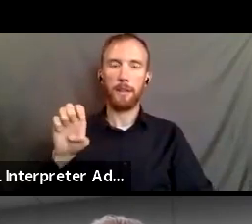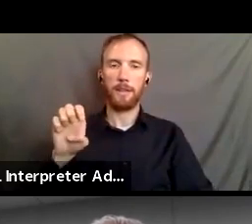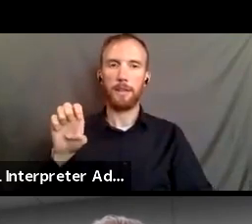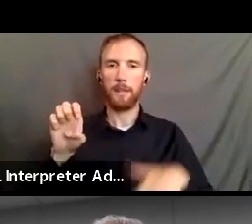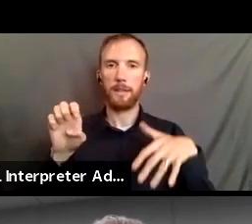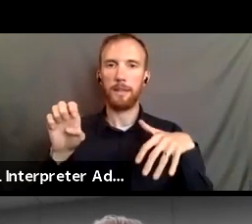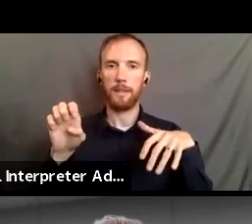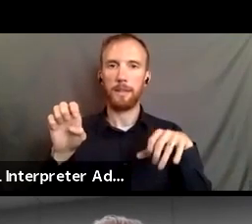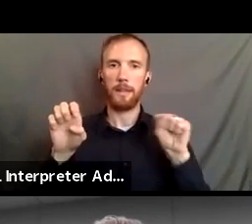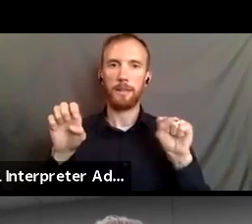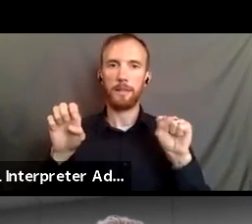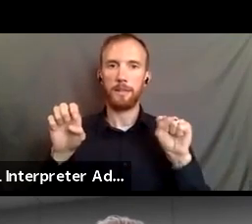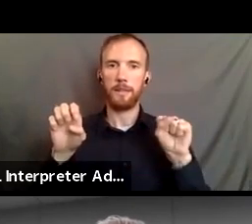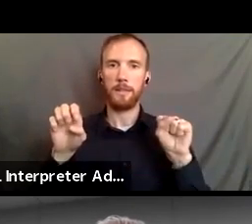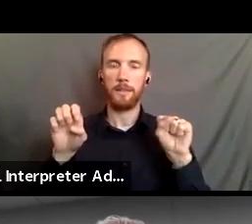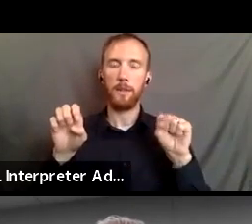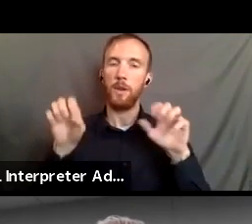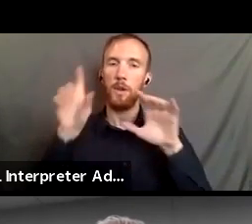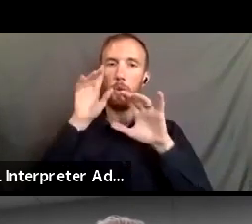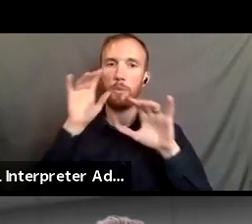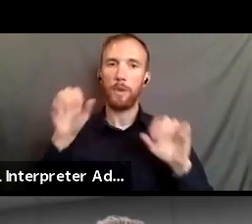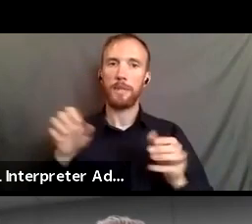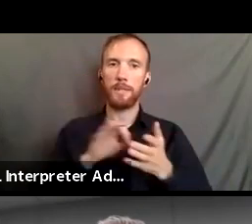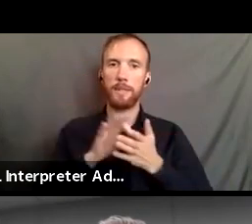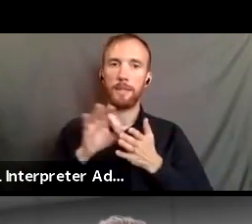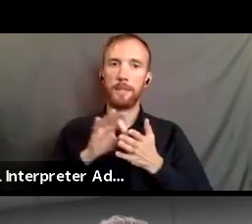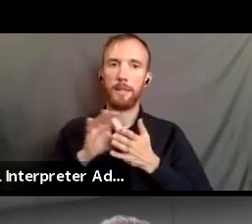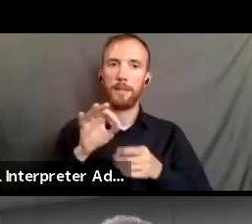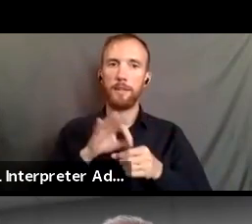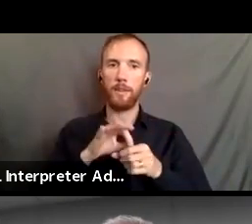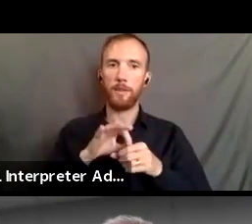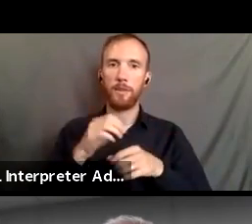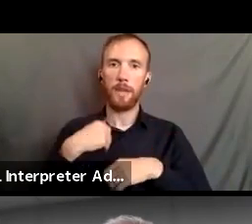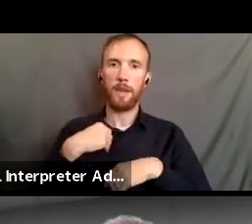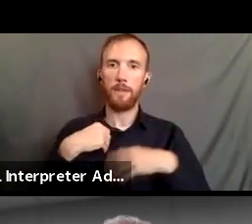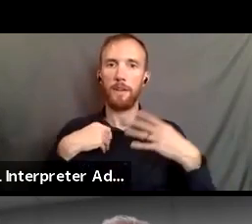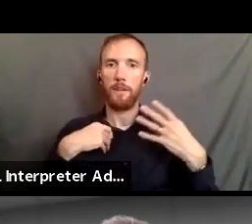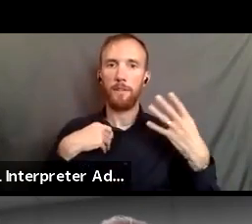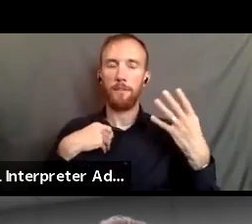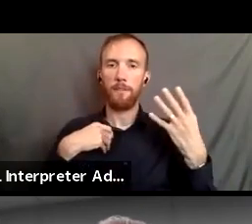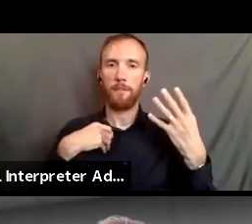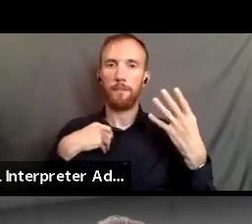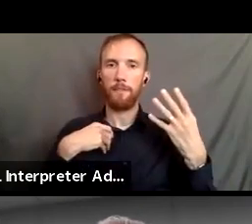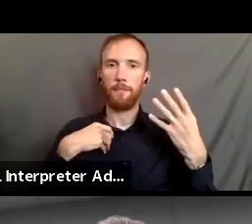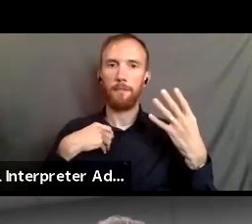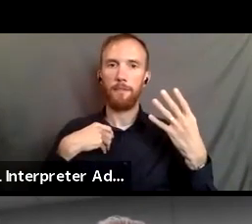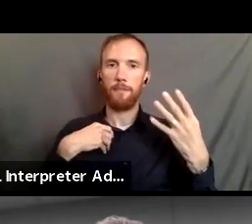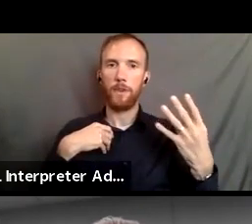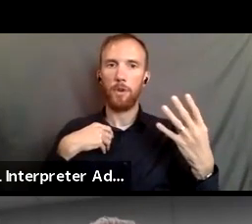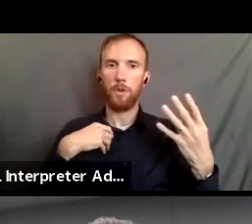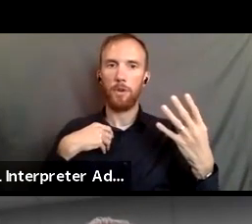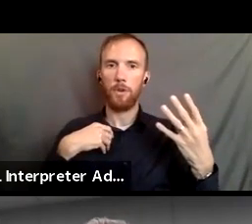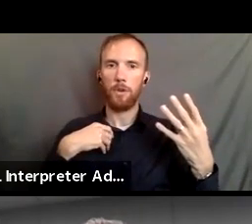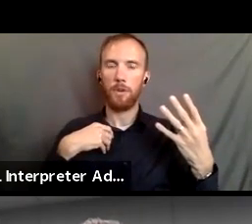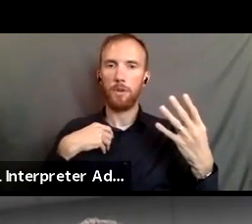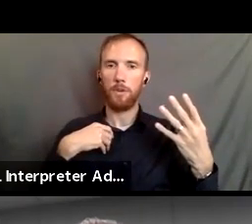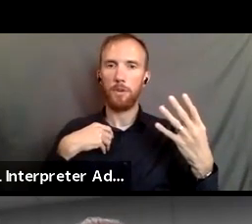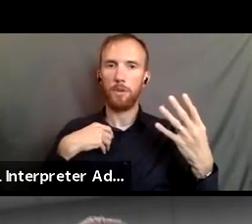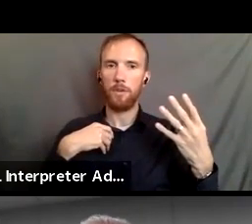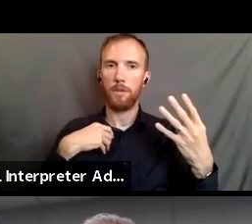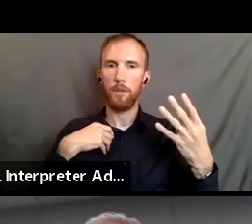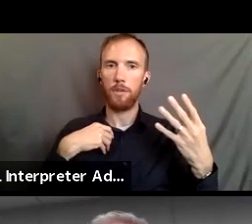mr president the telling and the votes are we have four affirmative votes we have